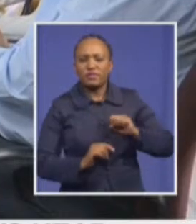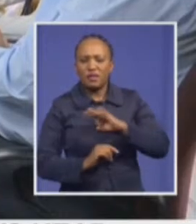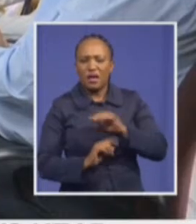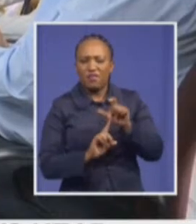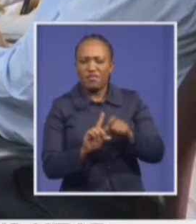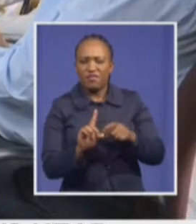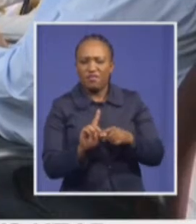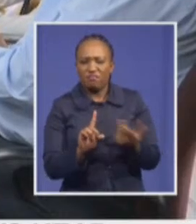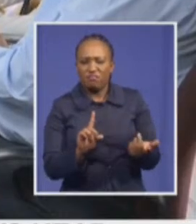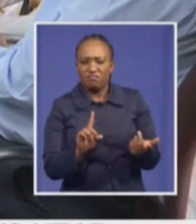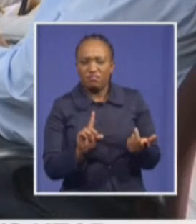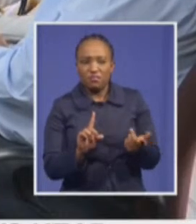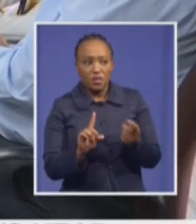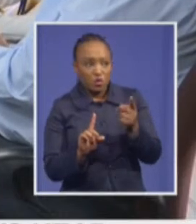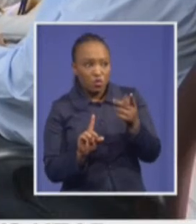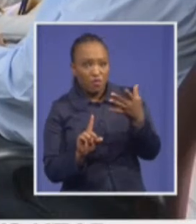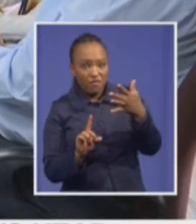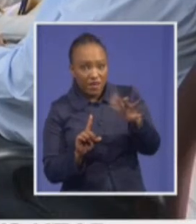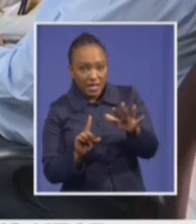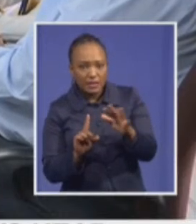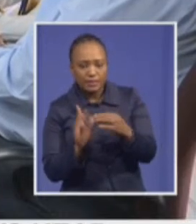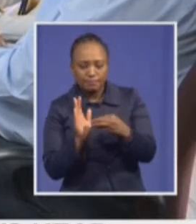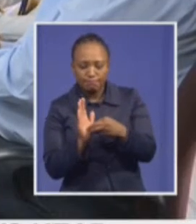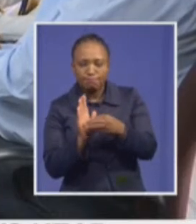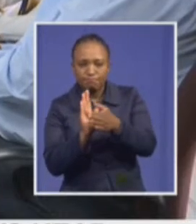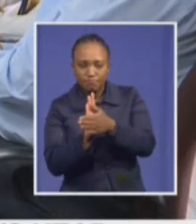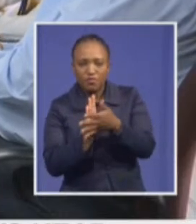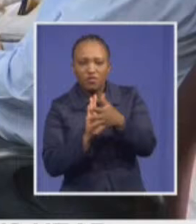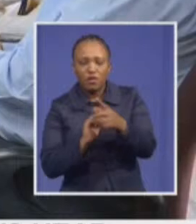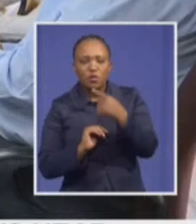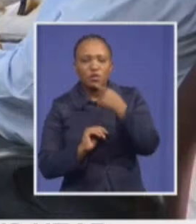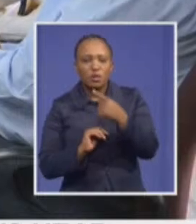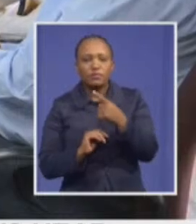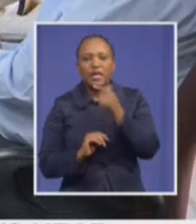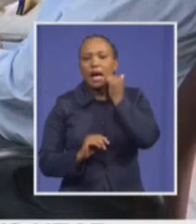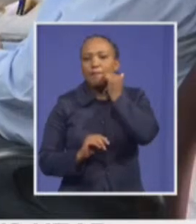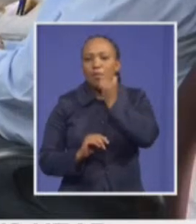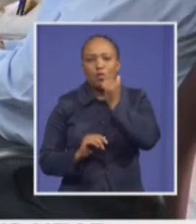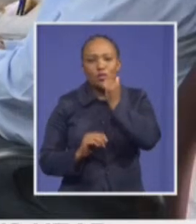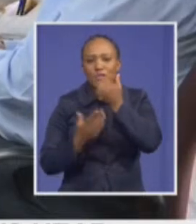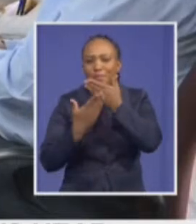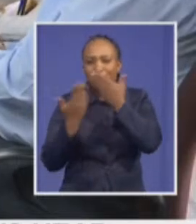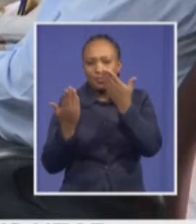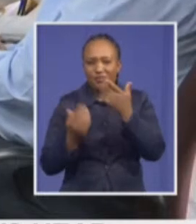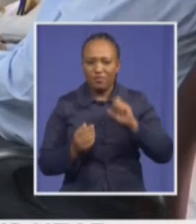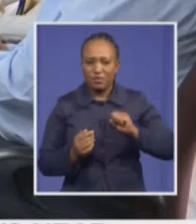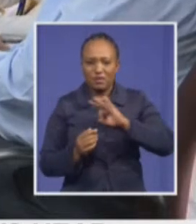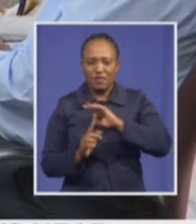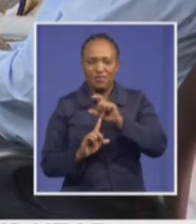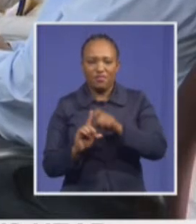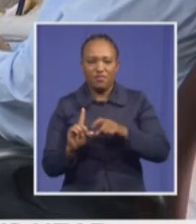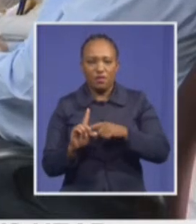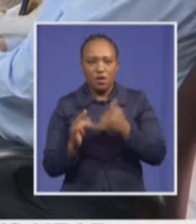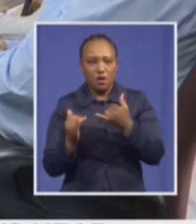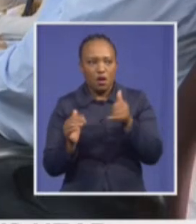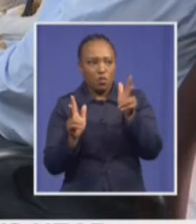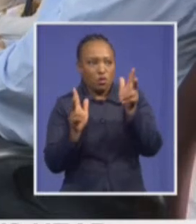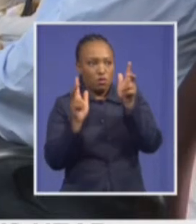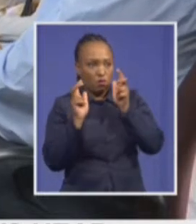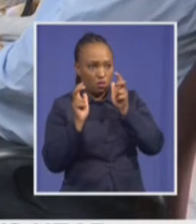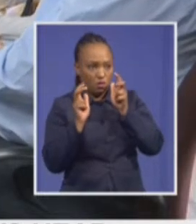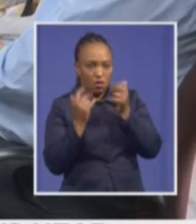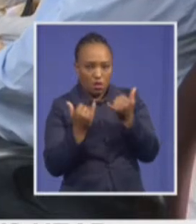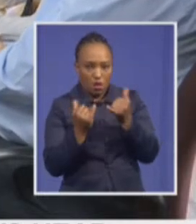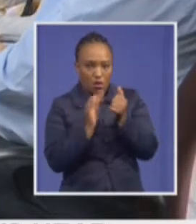record that there was no apology from the employee, and now we are hearing this from her lawyer, what do you make of that?